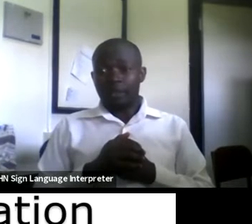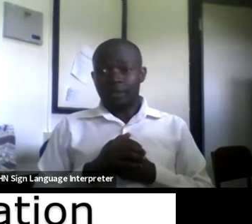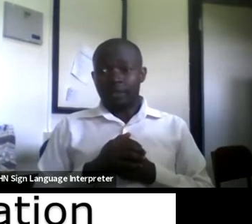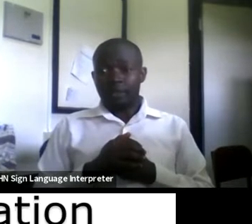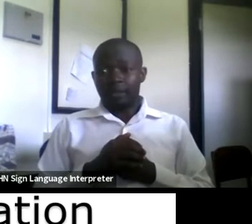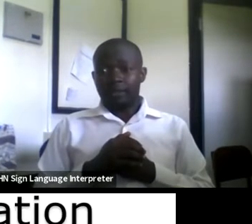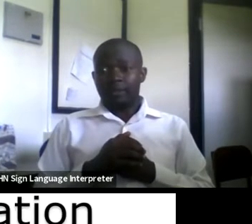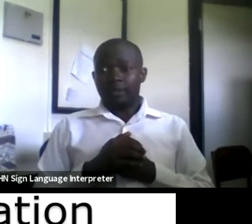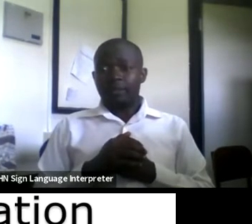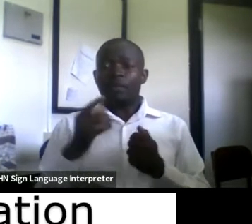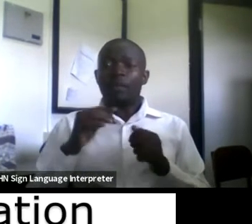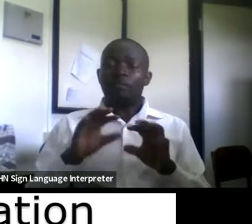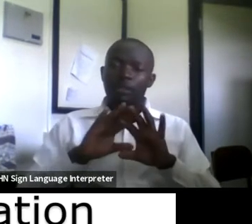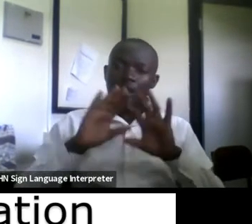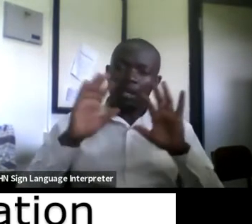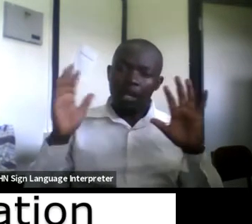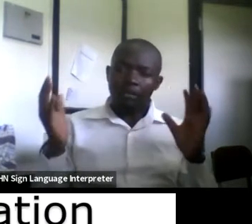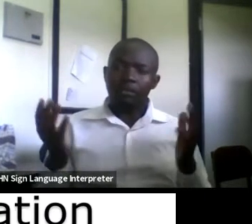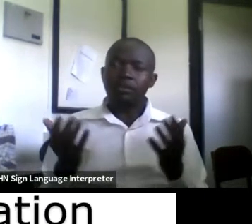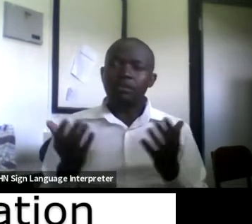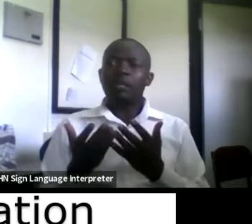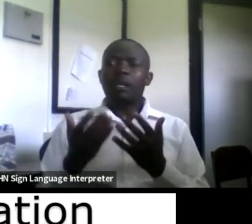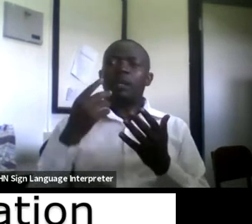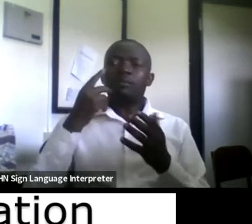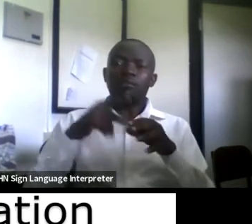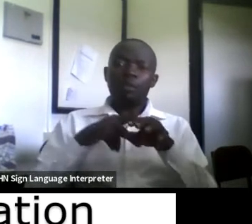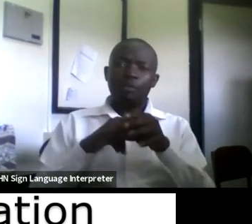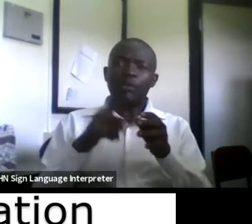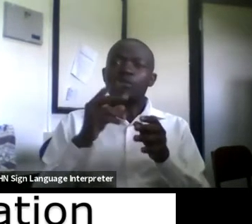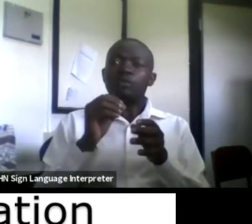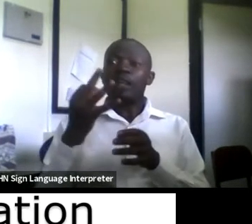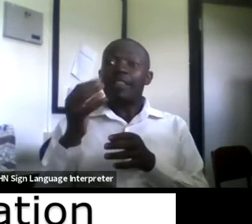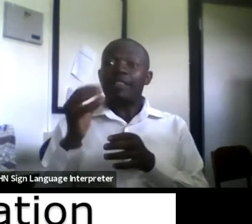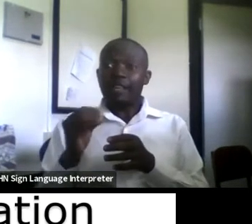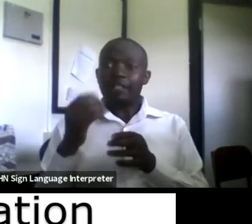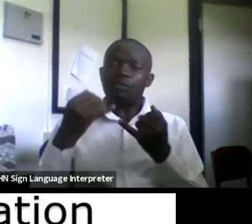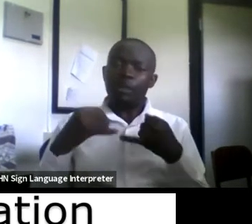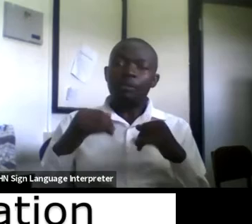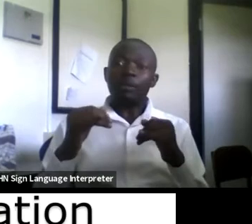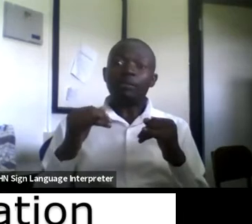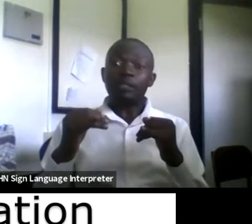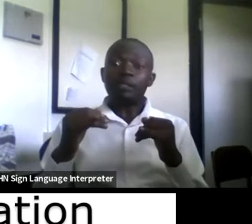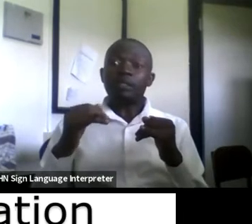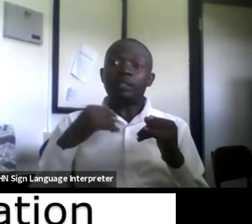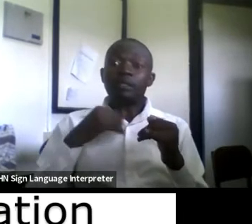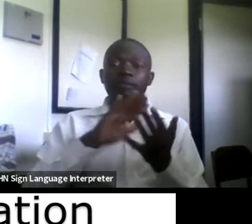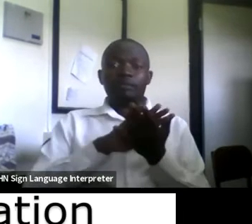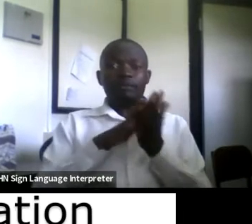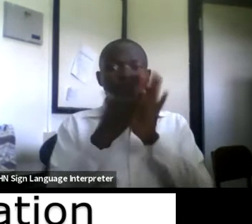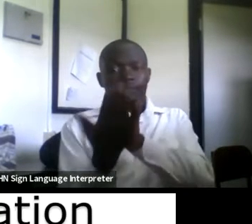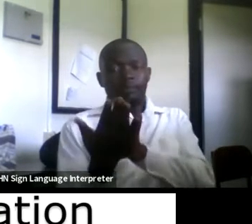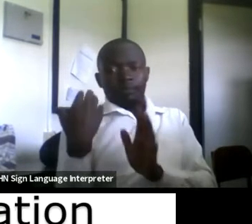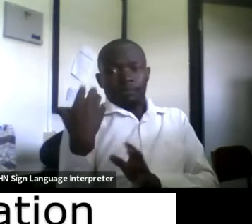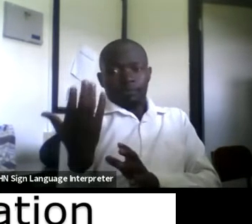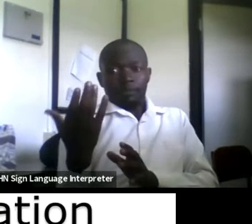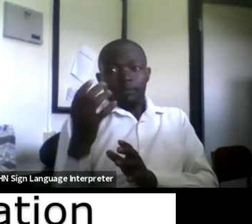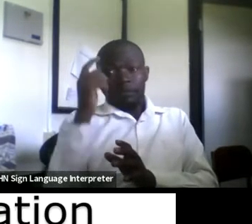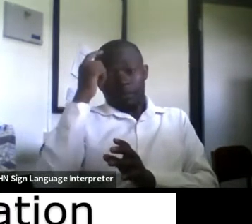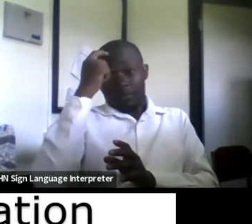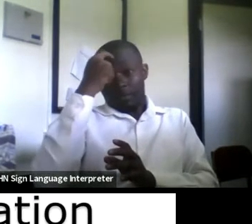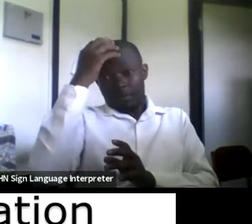entire Rehabilitation 2030 action to be implemented. It is in the hands of the governments of the various countries to implement